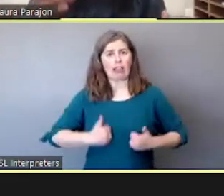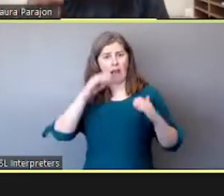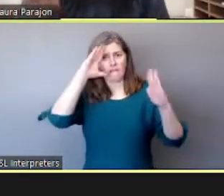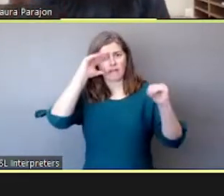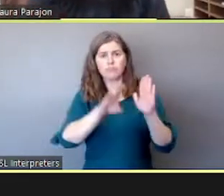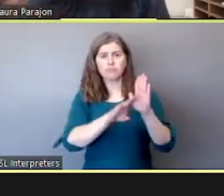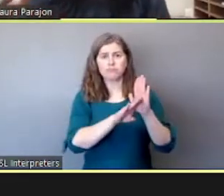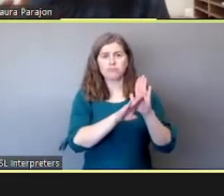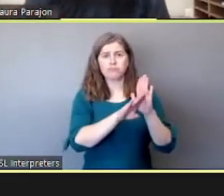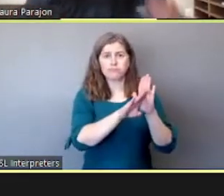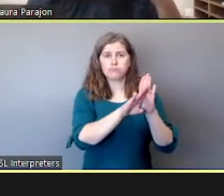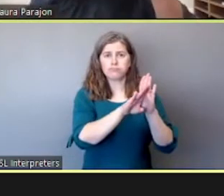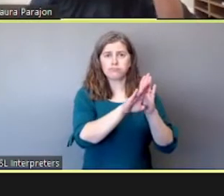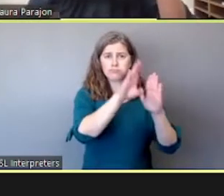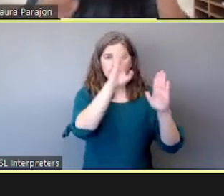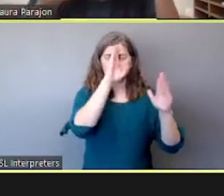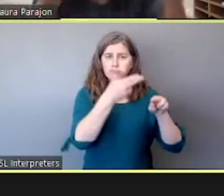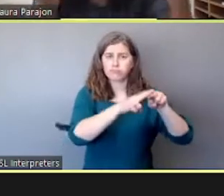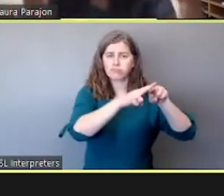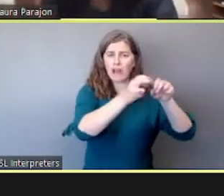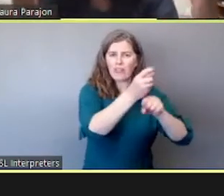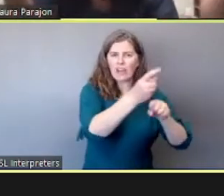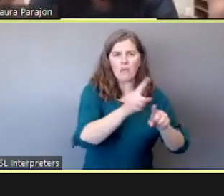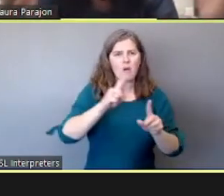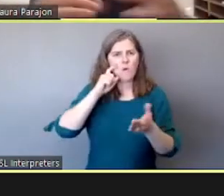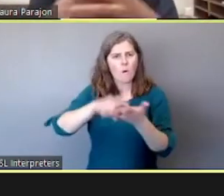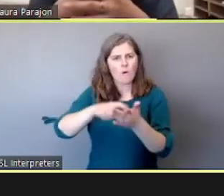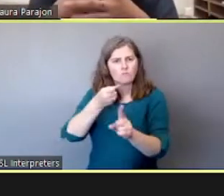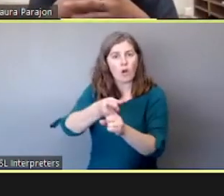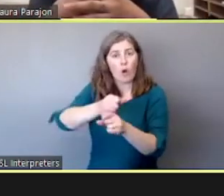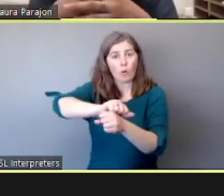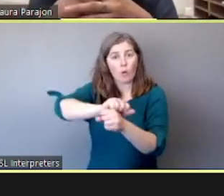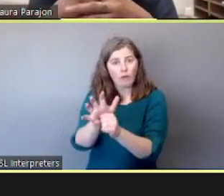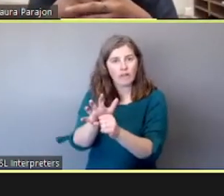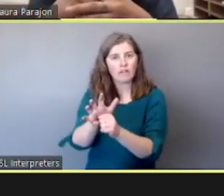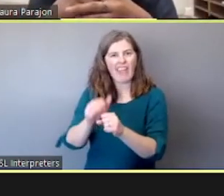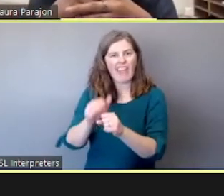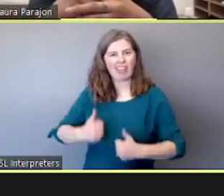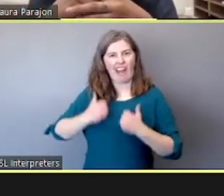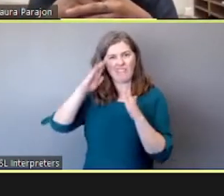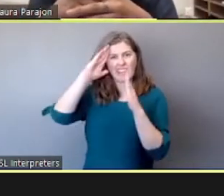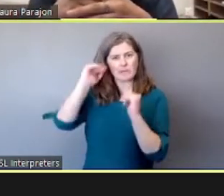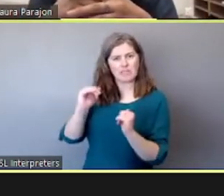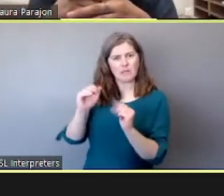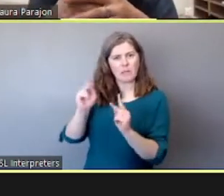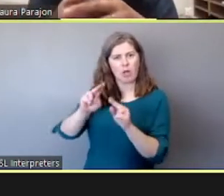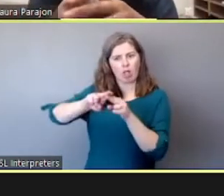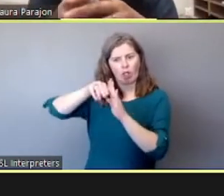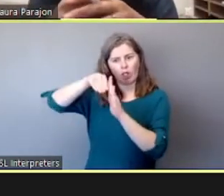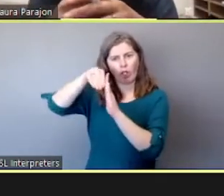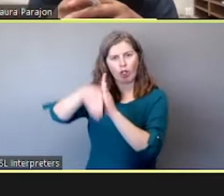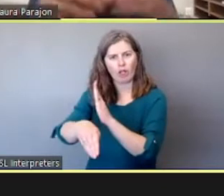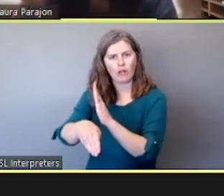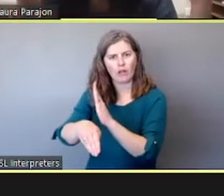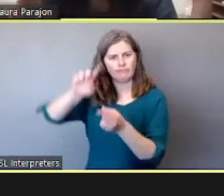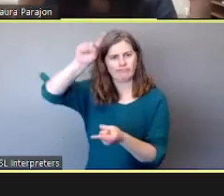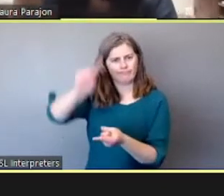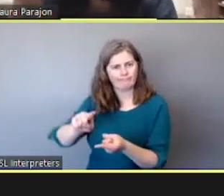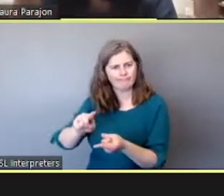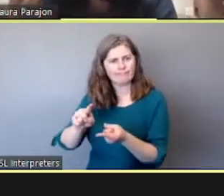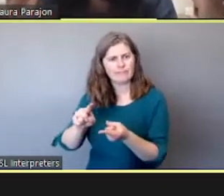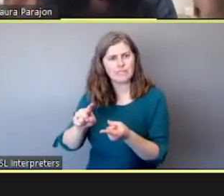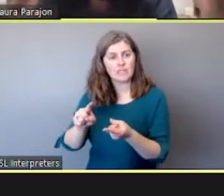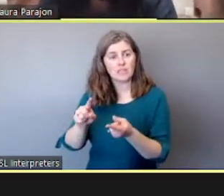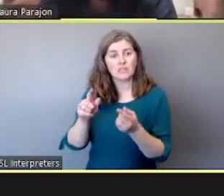as a result of COVID, we had a decrease in life expectancy in the United States. And this